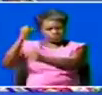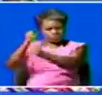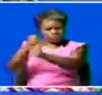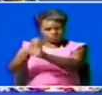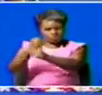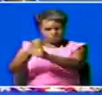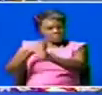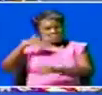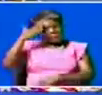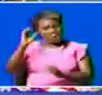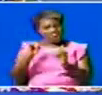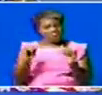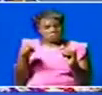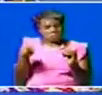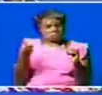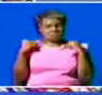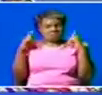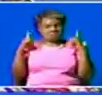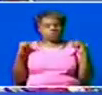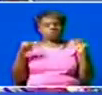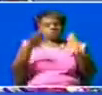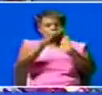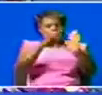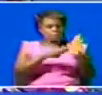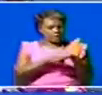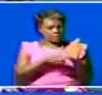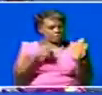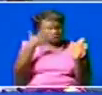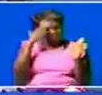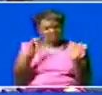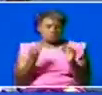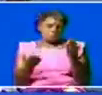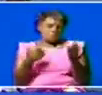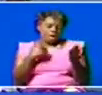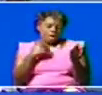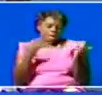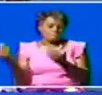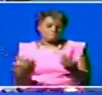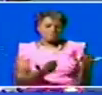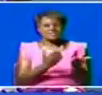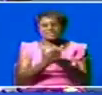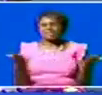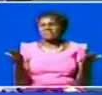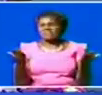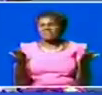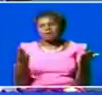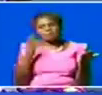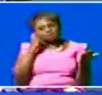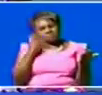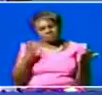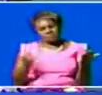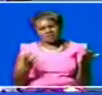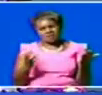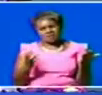Actually, Yusuf, I didn't know you were the one who is hosting this. Otherwise, okay. I would have something for you. That is sad. I mean, and